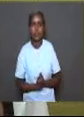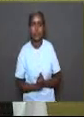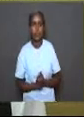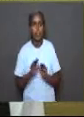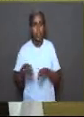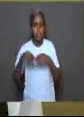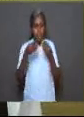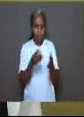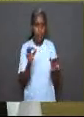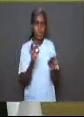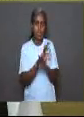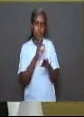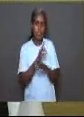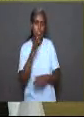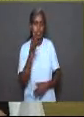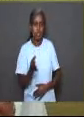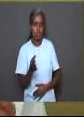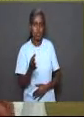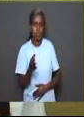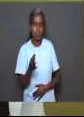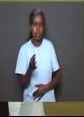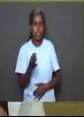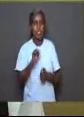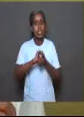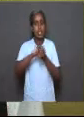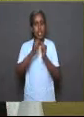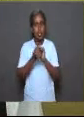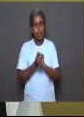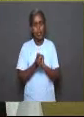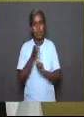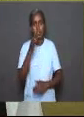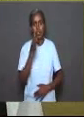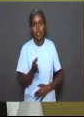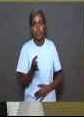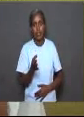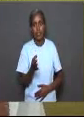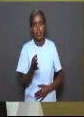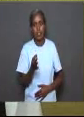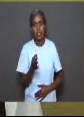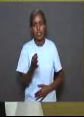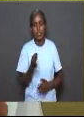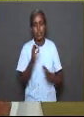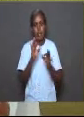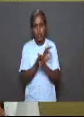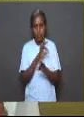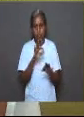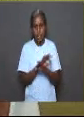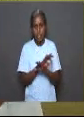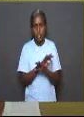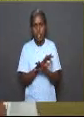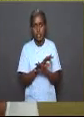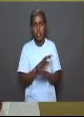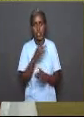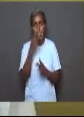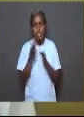Given a function f, the inverse of f can be a function if